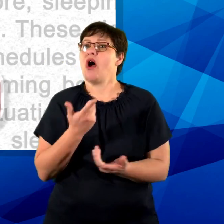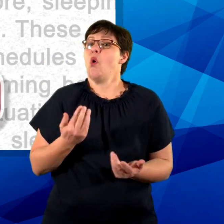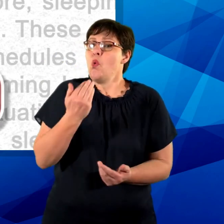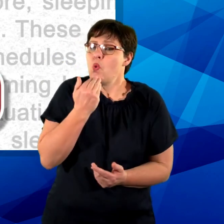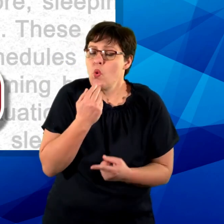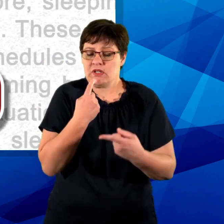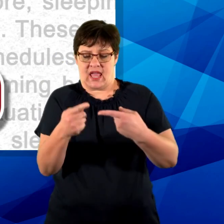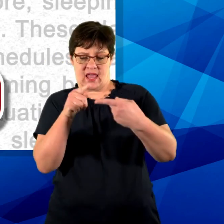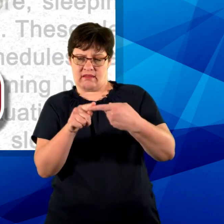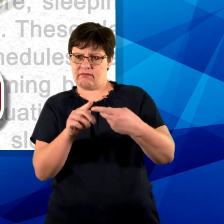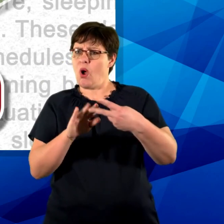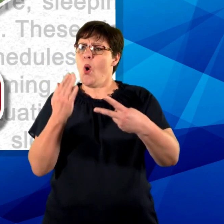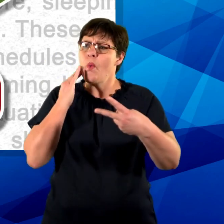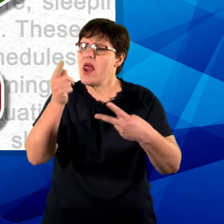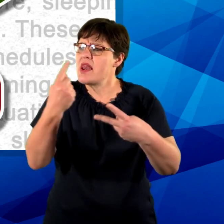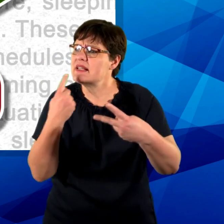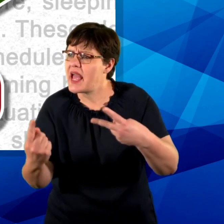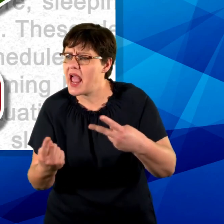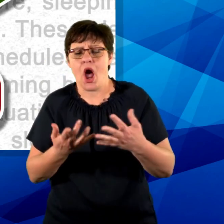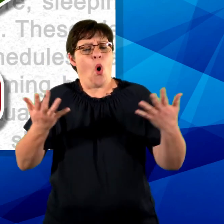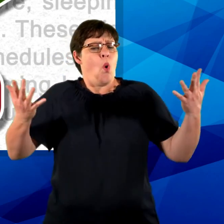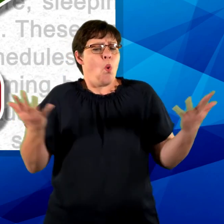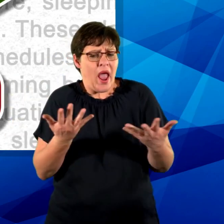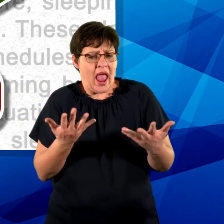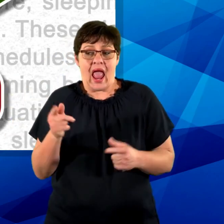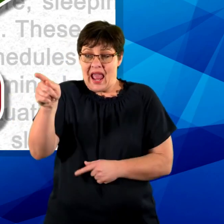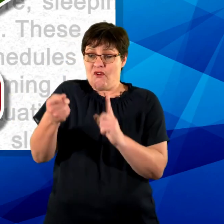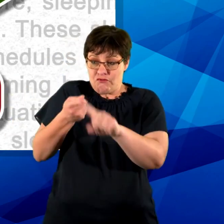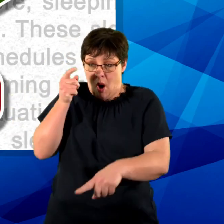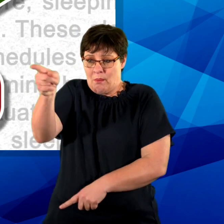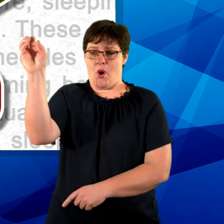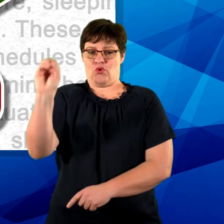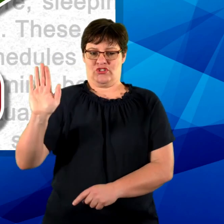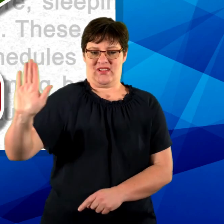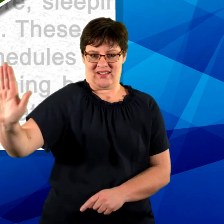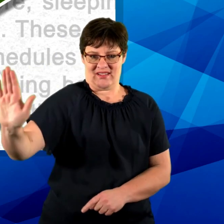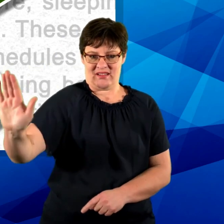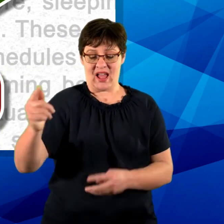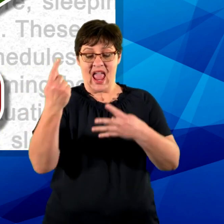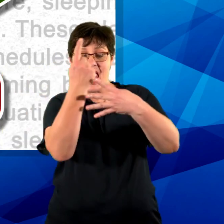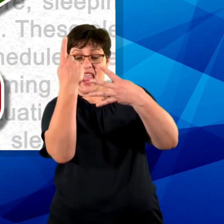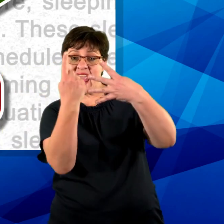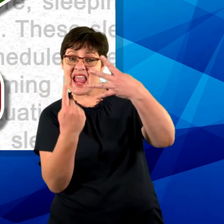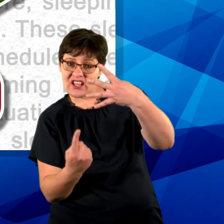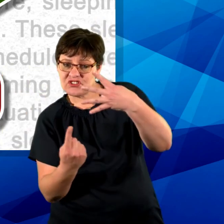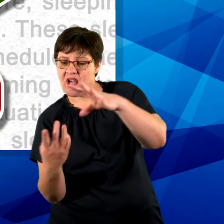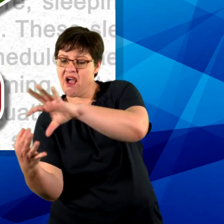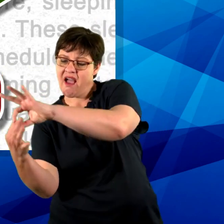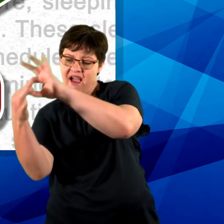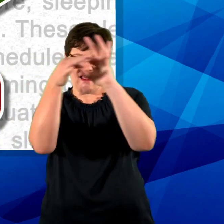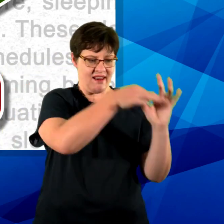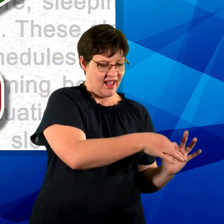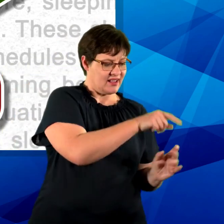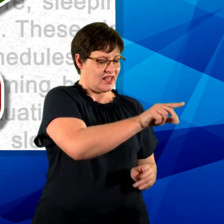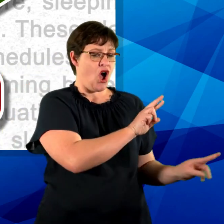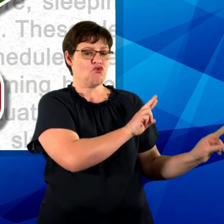said this, when, and where in the original text. Each text reference has to correspond to a full entry